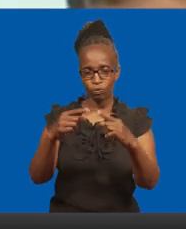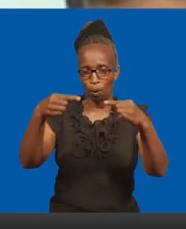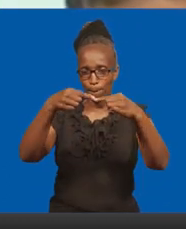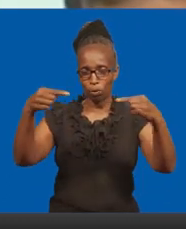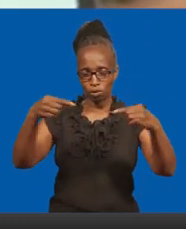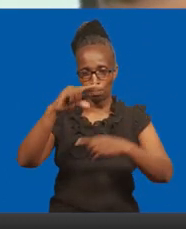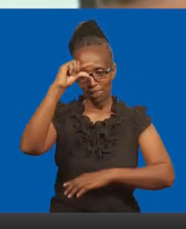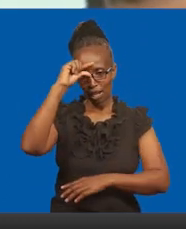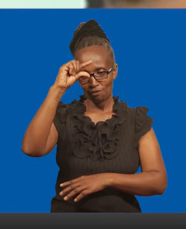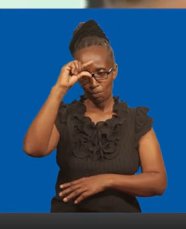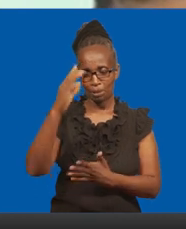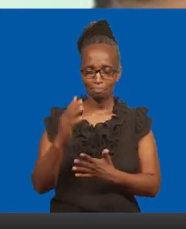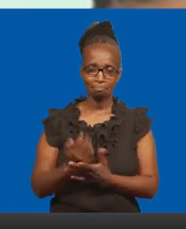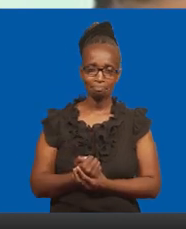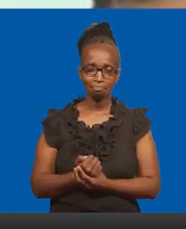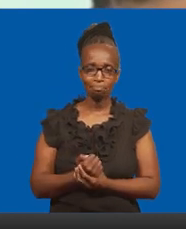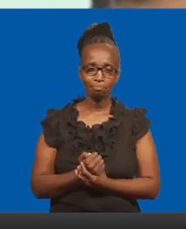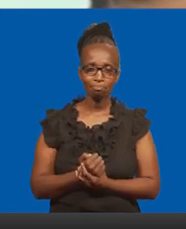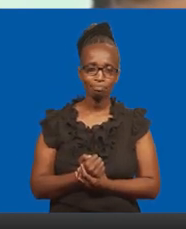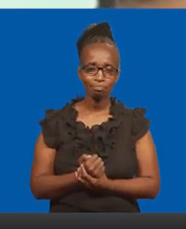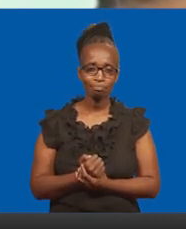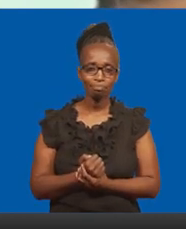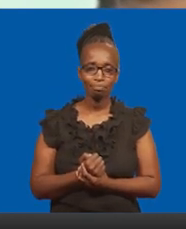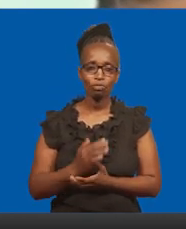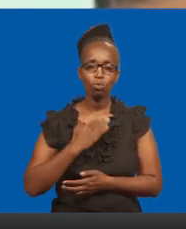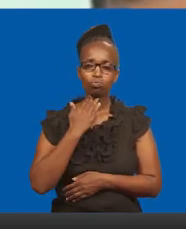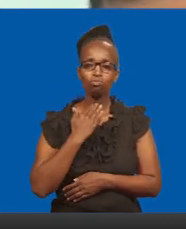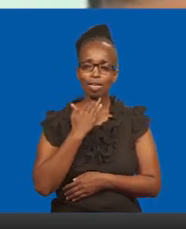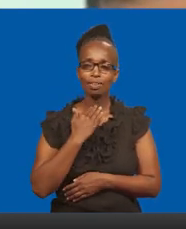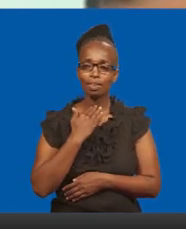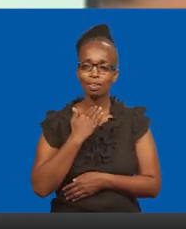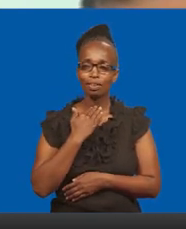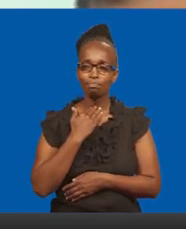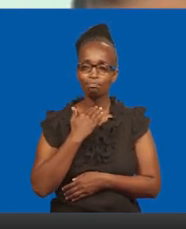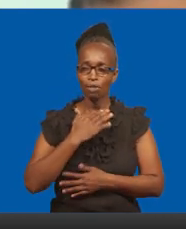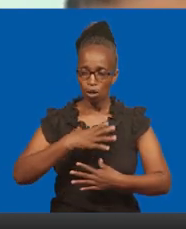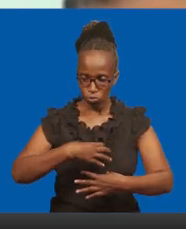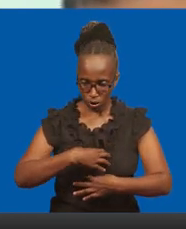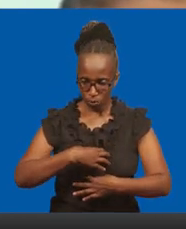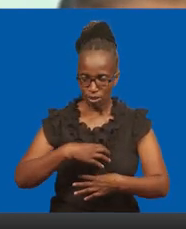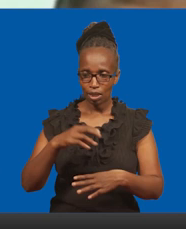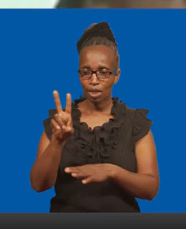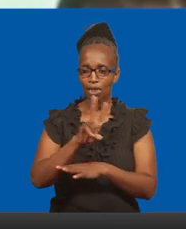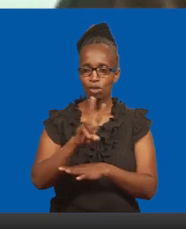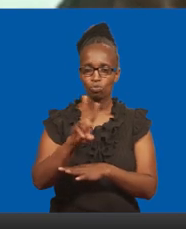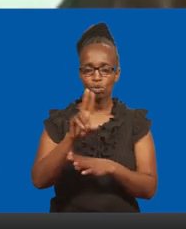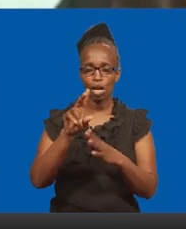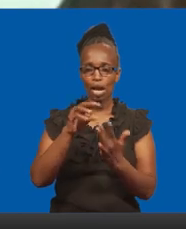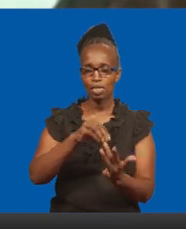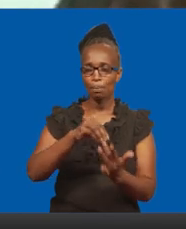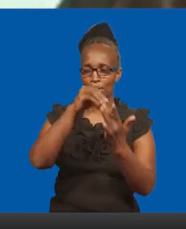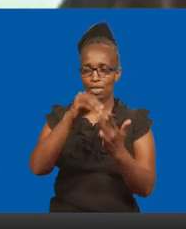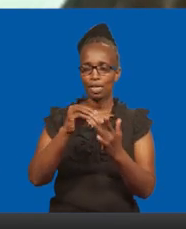day. We want to call out the two protagonists, particularly